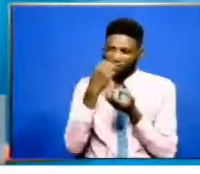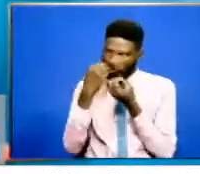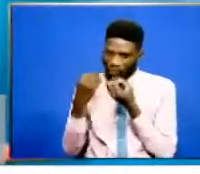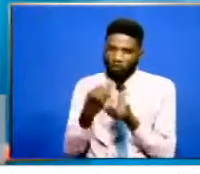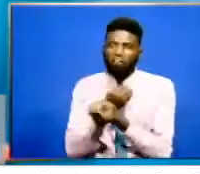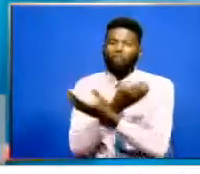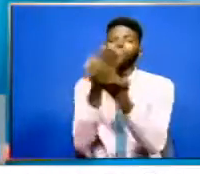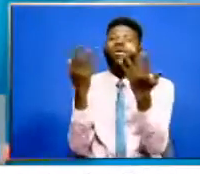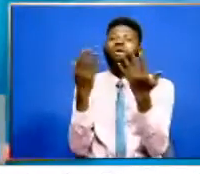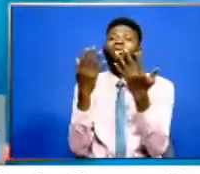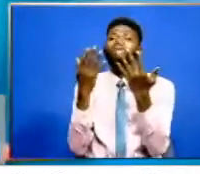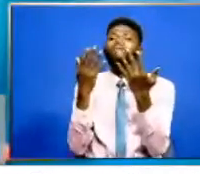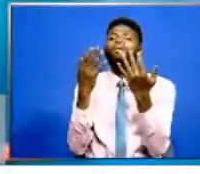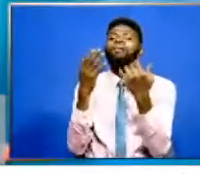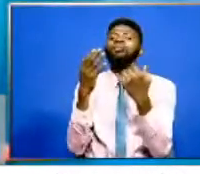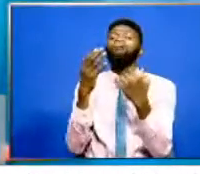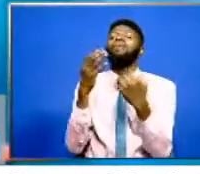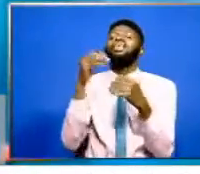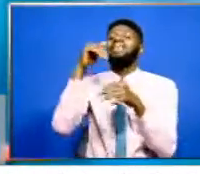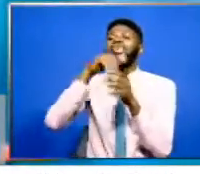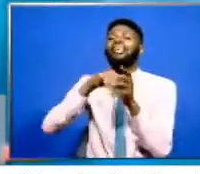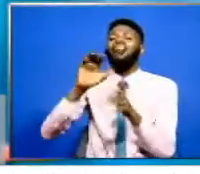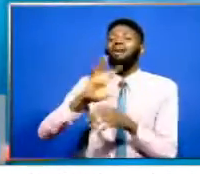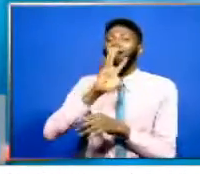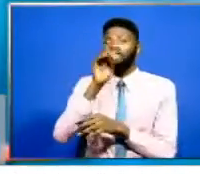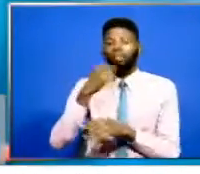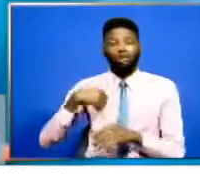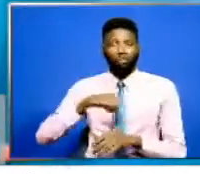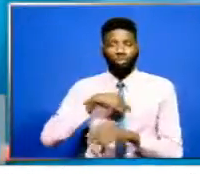know, we can scale up, we can have other countries